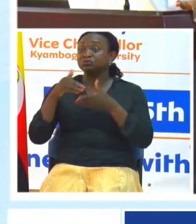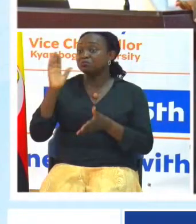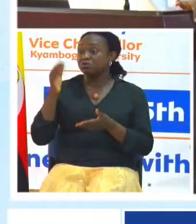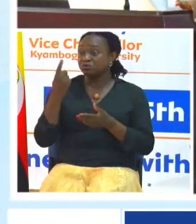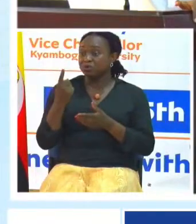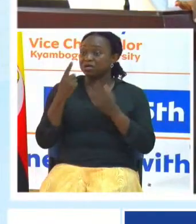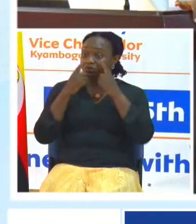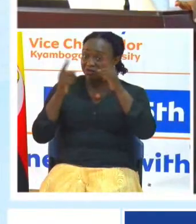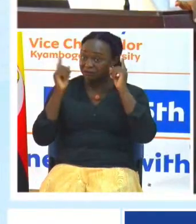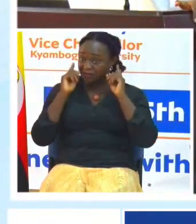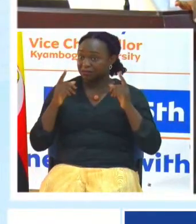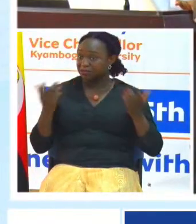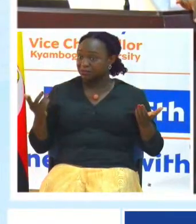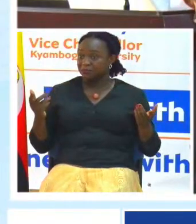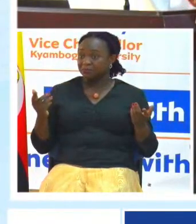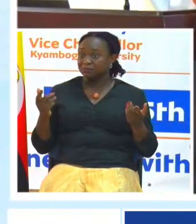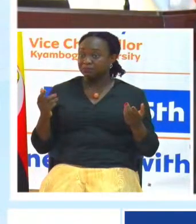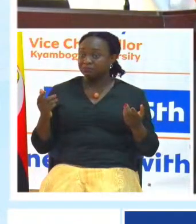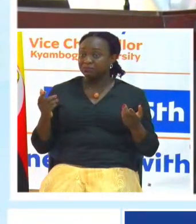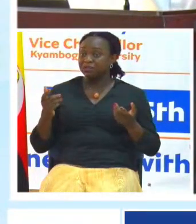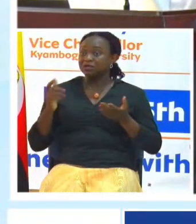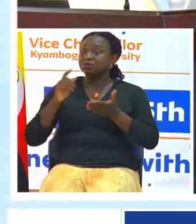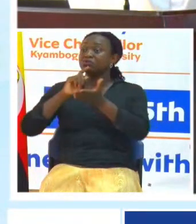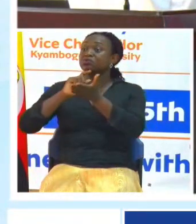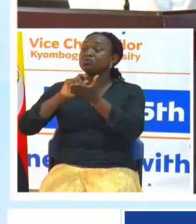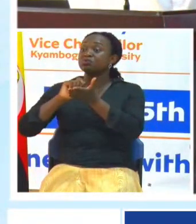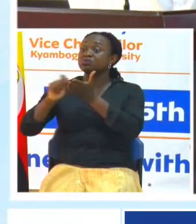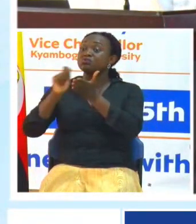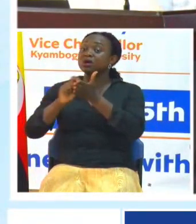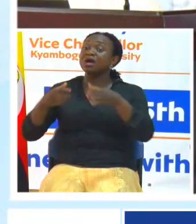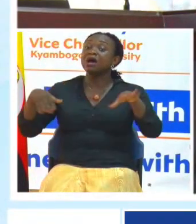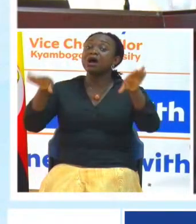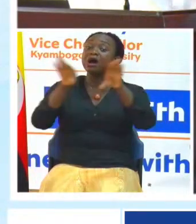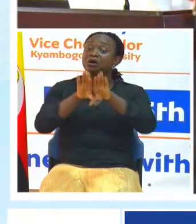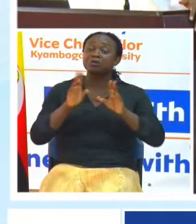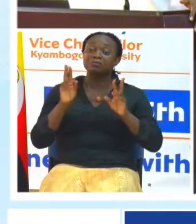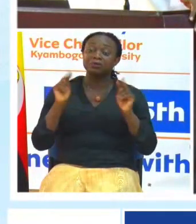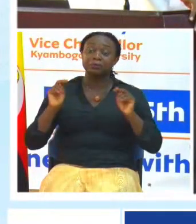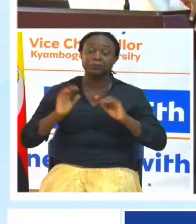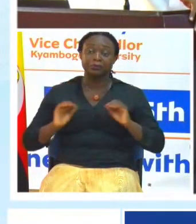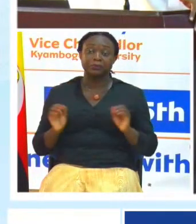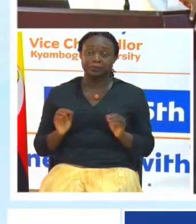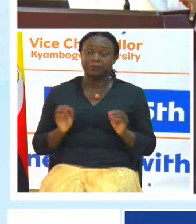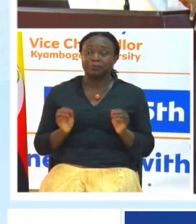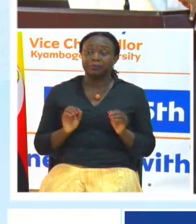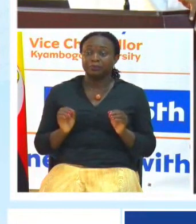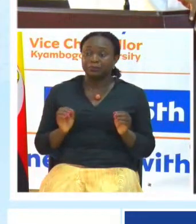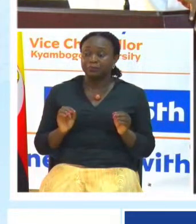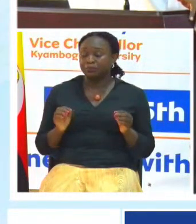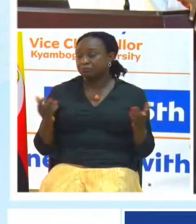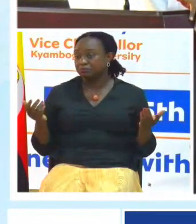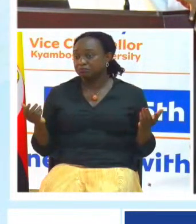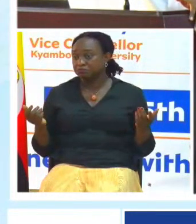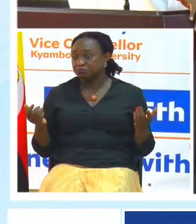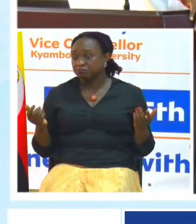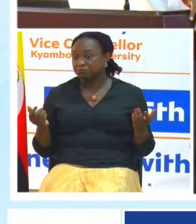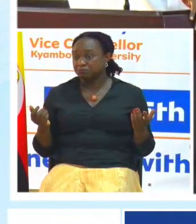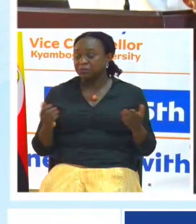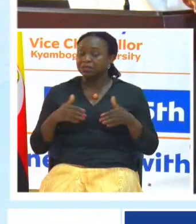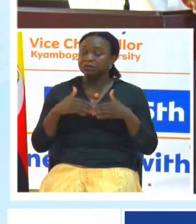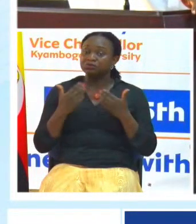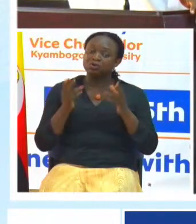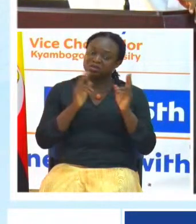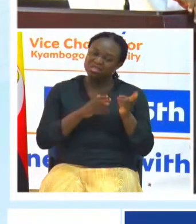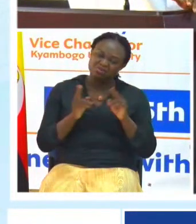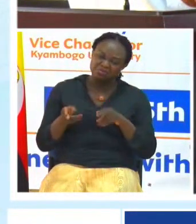and it's non-binding, meaning that you don't don't show any commitment to any university whatsoever. And then